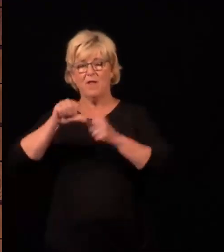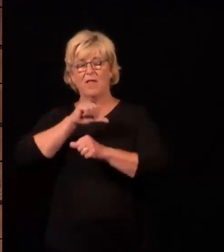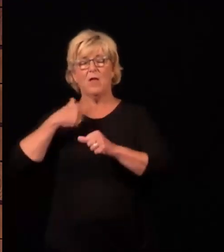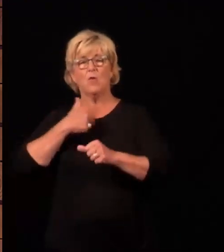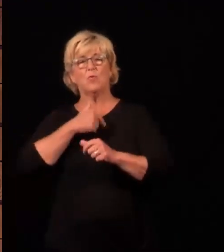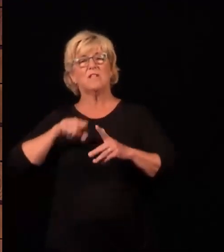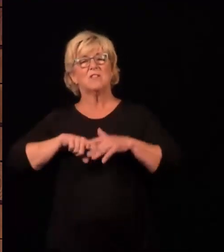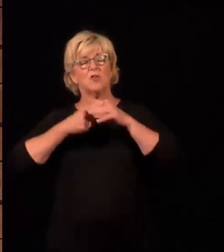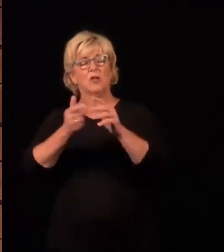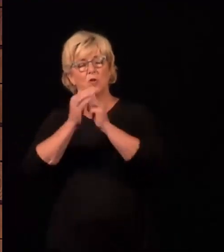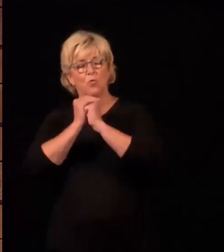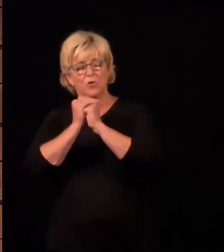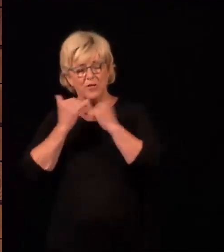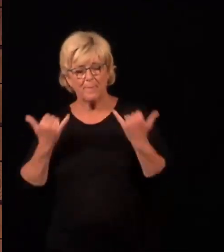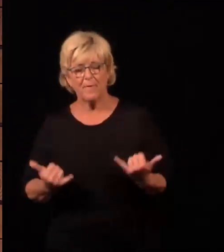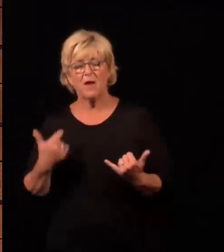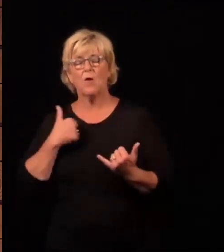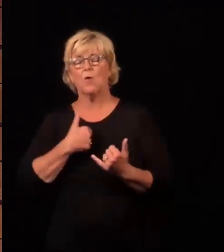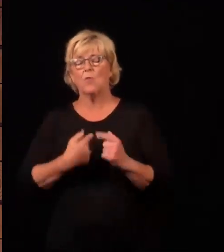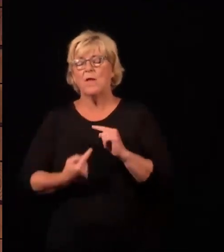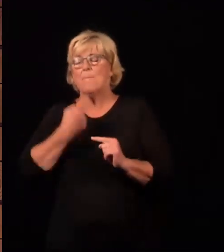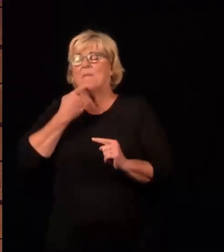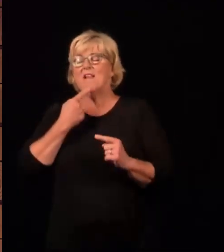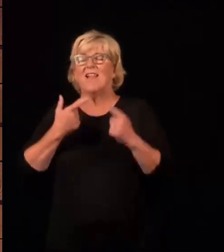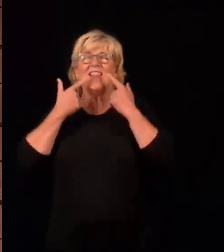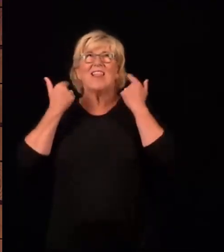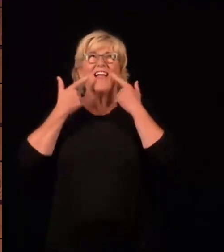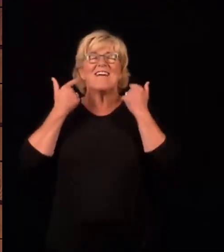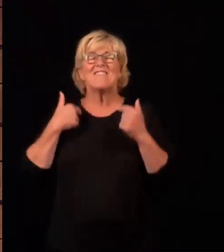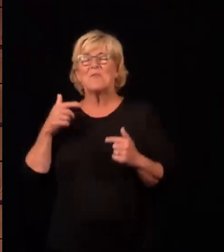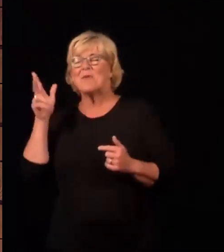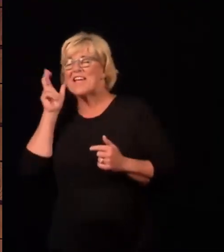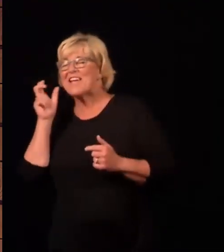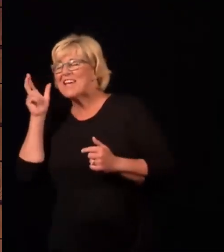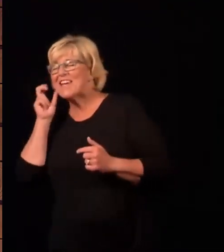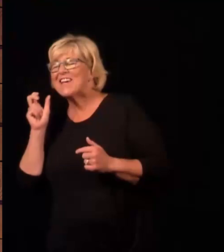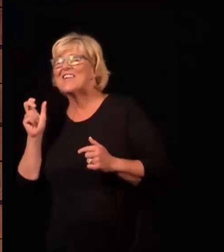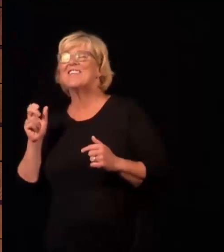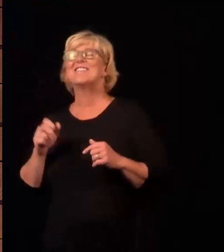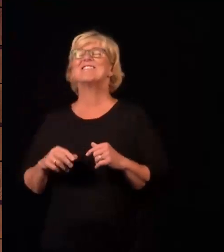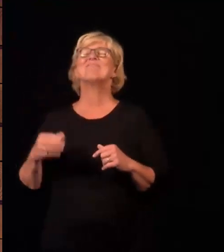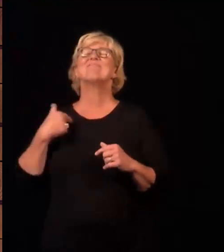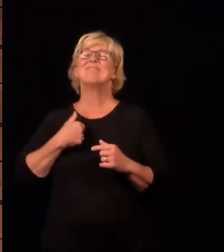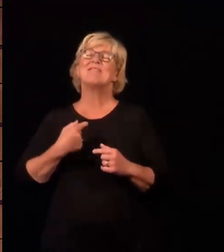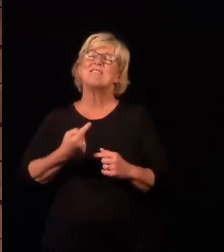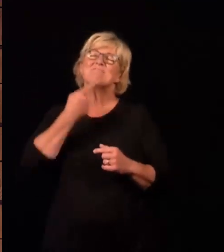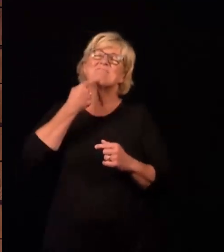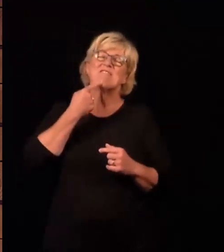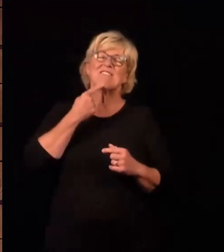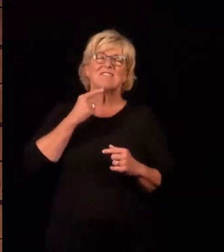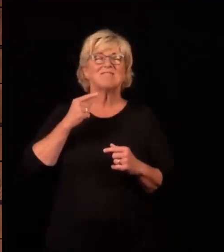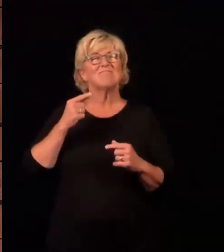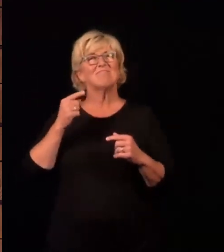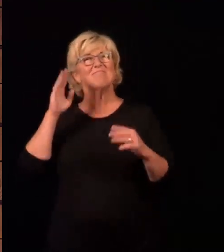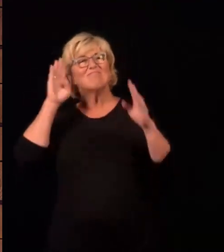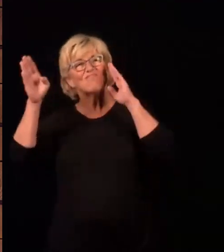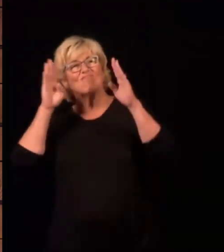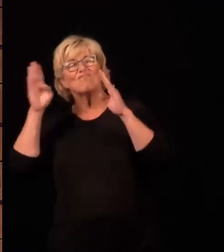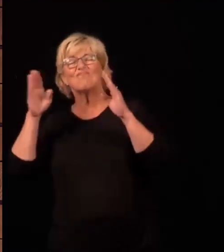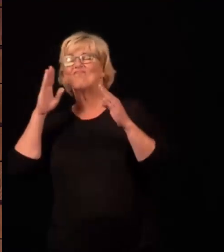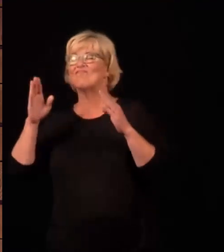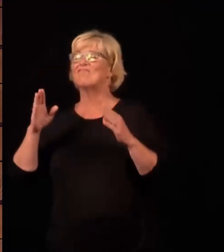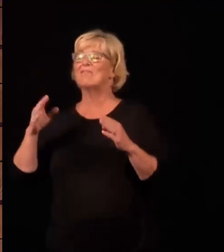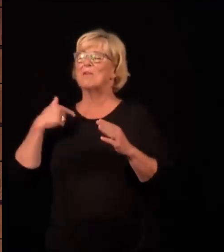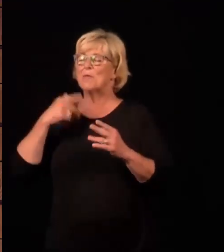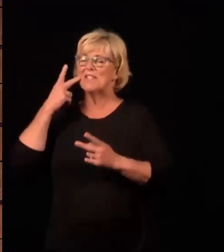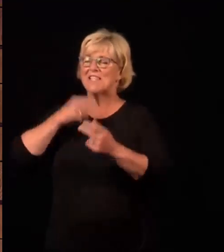our worship time. We miss the laughter that we hear down the halls of the church. We miss the friendly greetings, the uplift that we